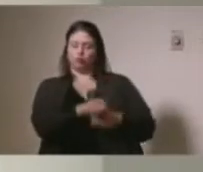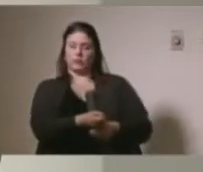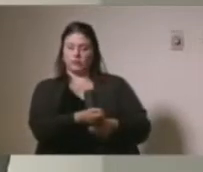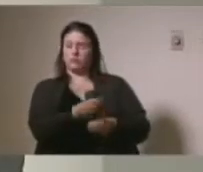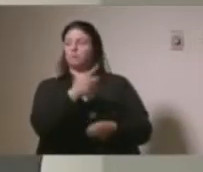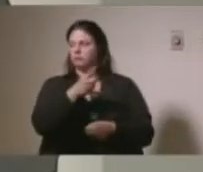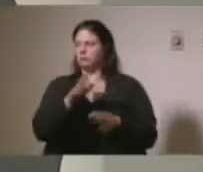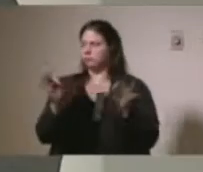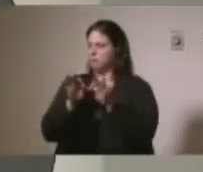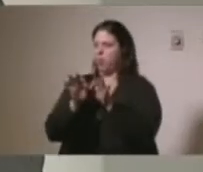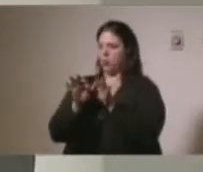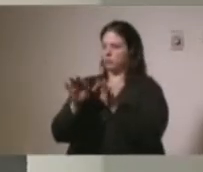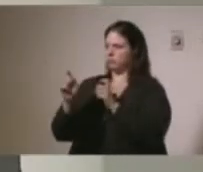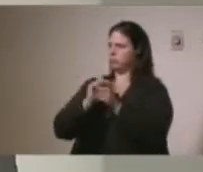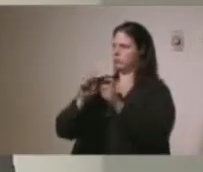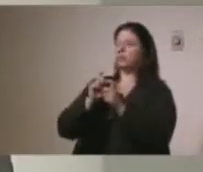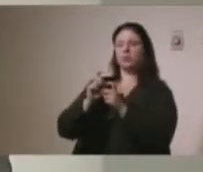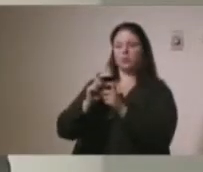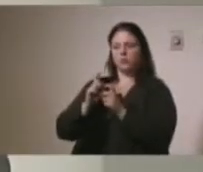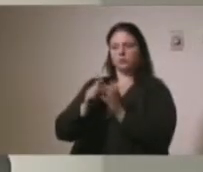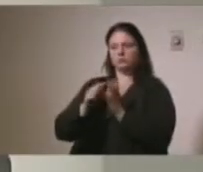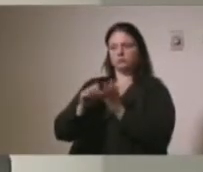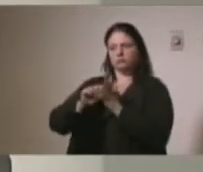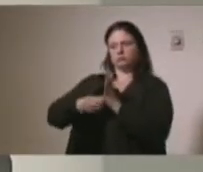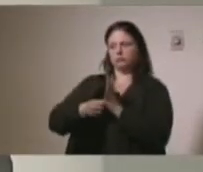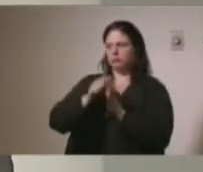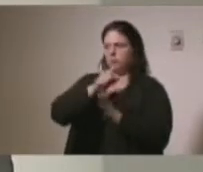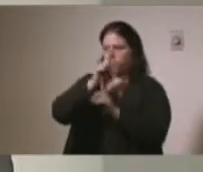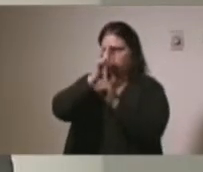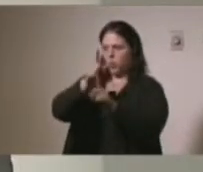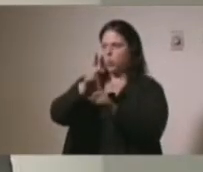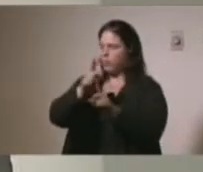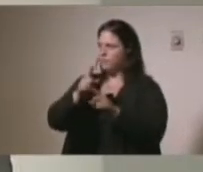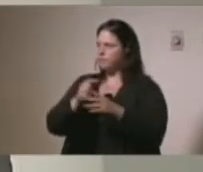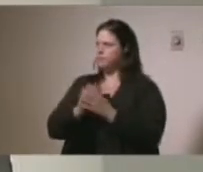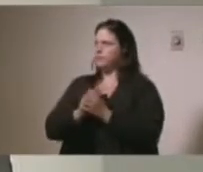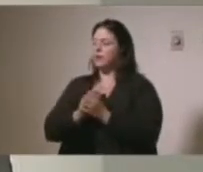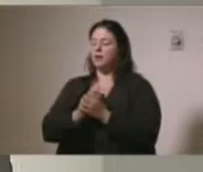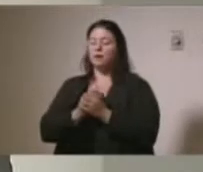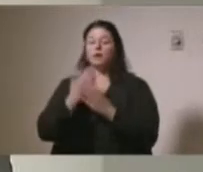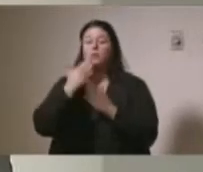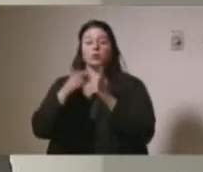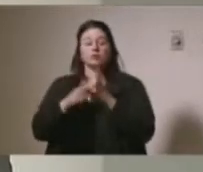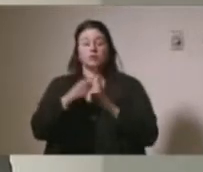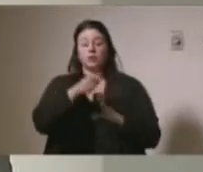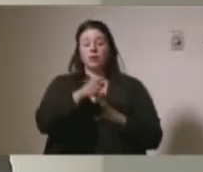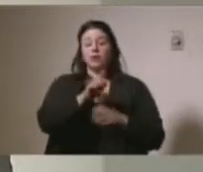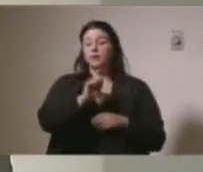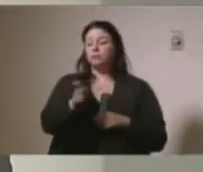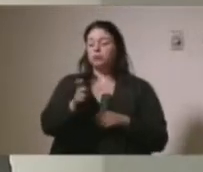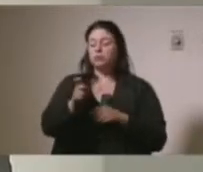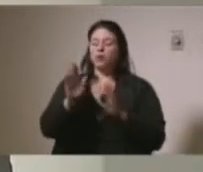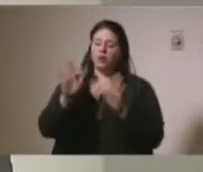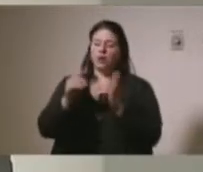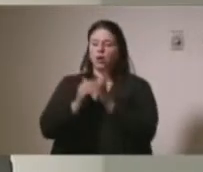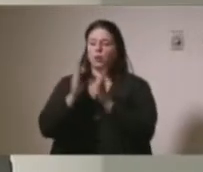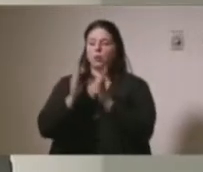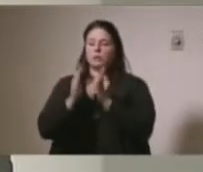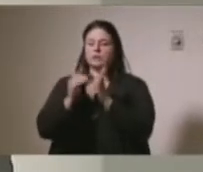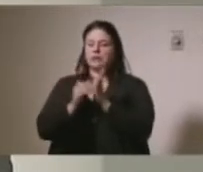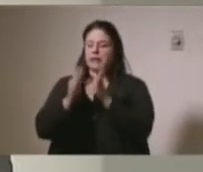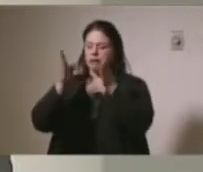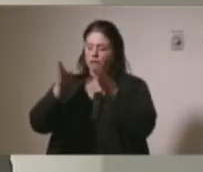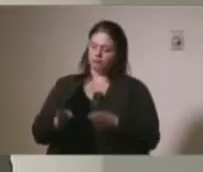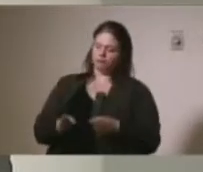Kiwibank. A further example of this is when Kiwibank sponsored the New Zealander of the Year award. And what this is about